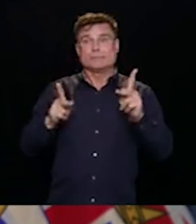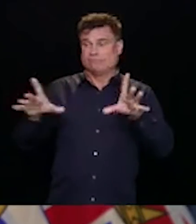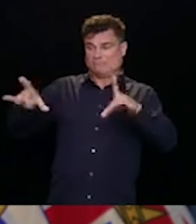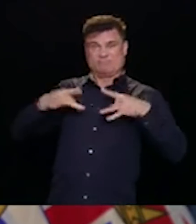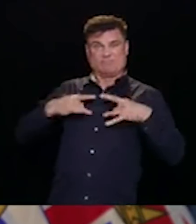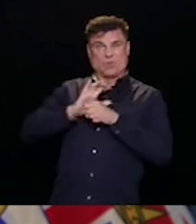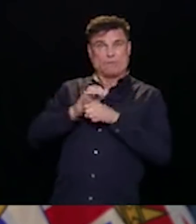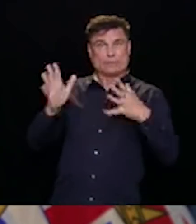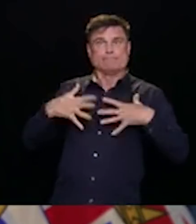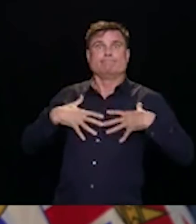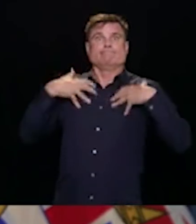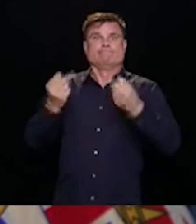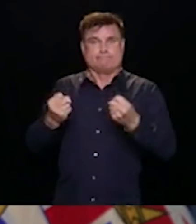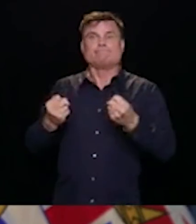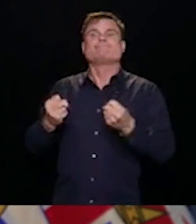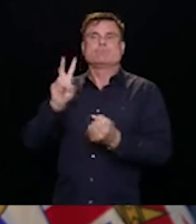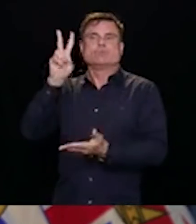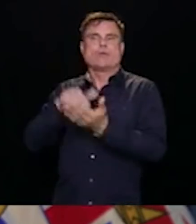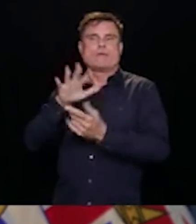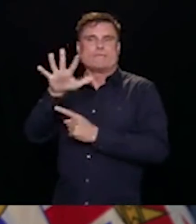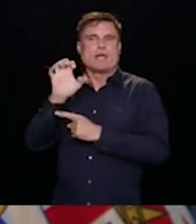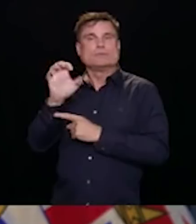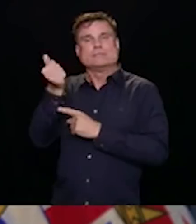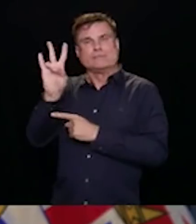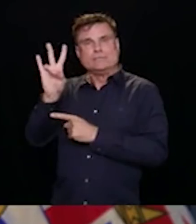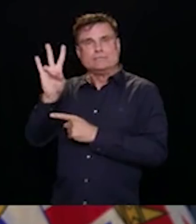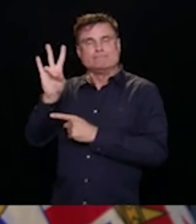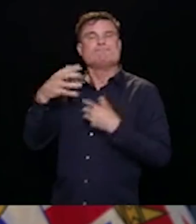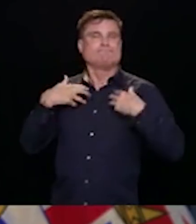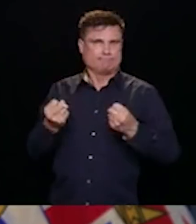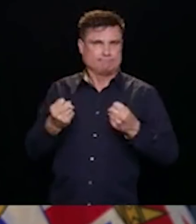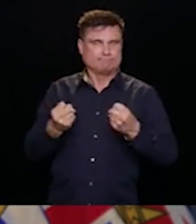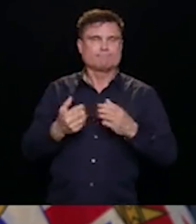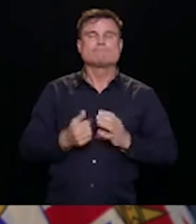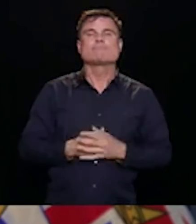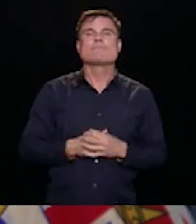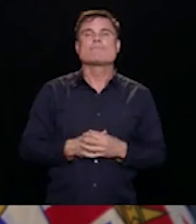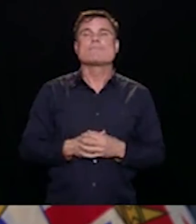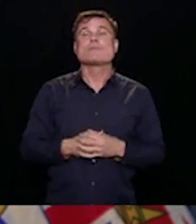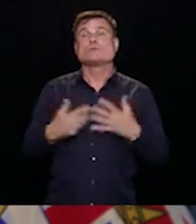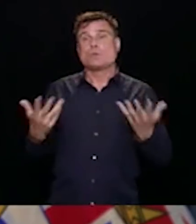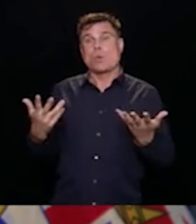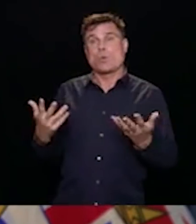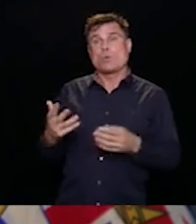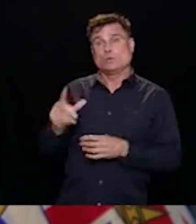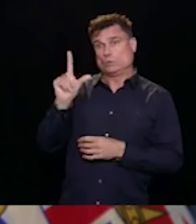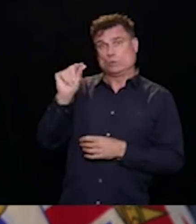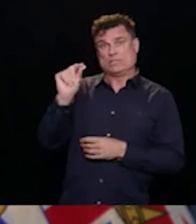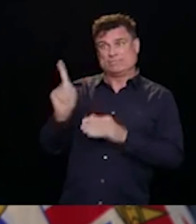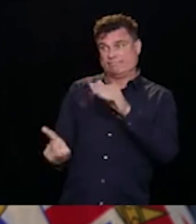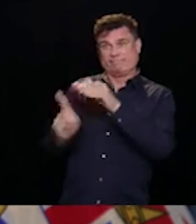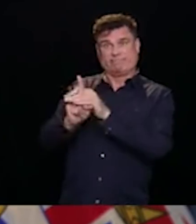announced today, 1 person was a teacher at a public school in the Fraser Health Region. All of the close contacts of that person have